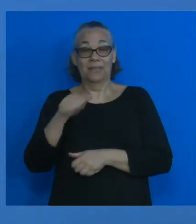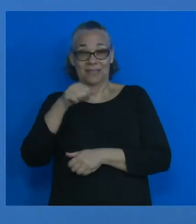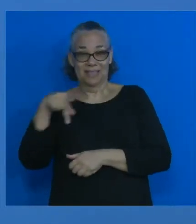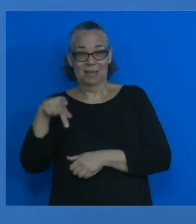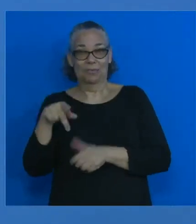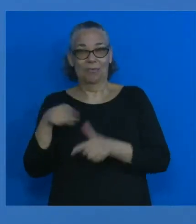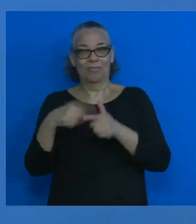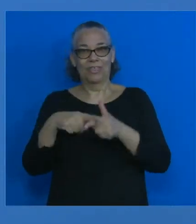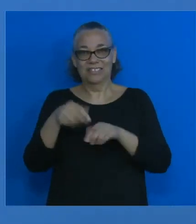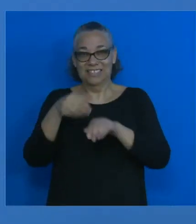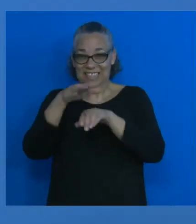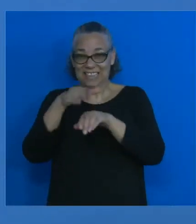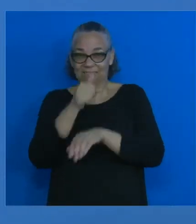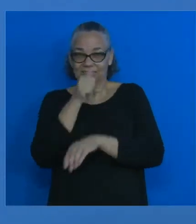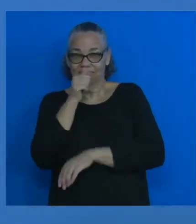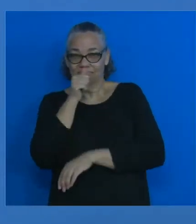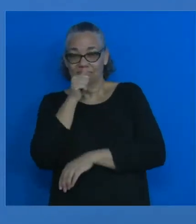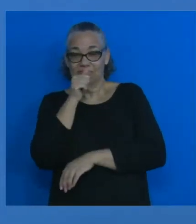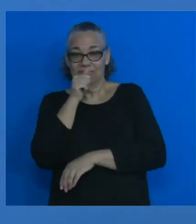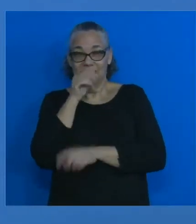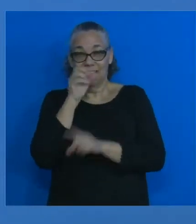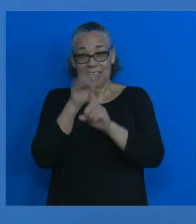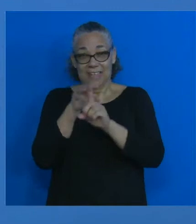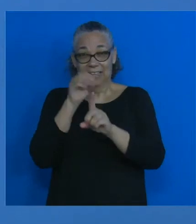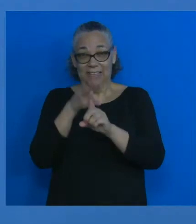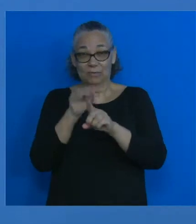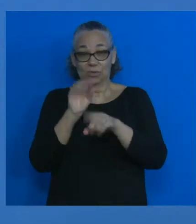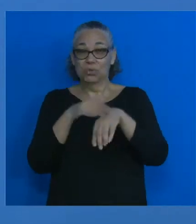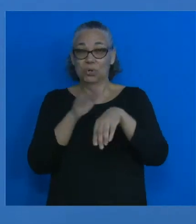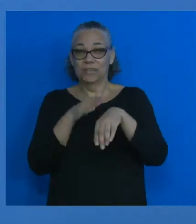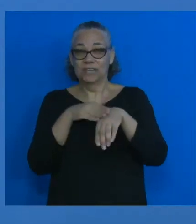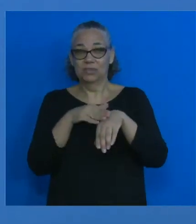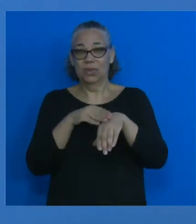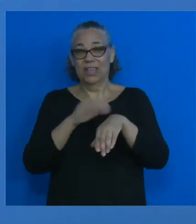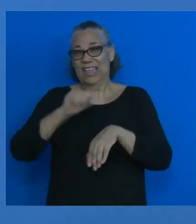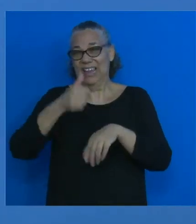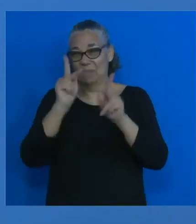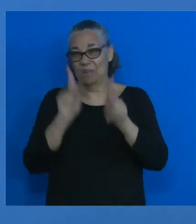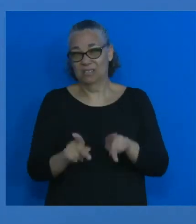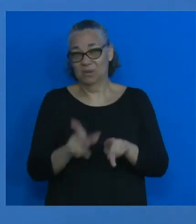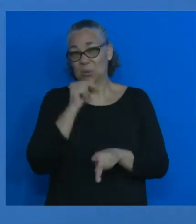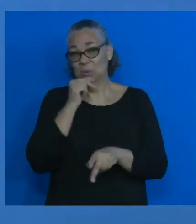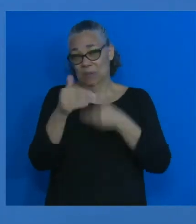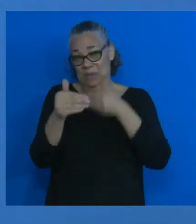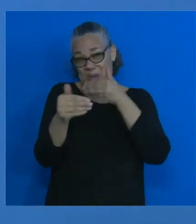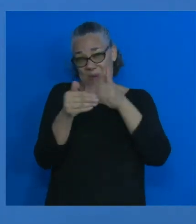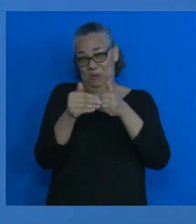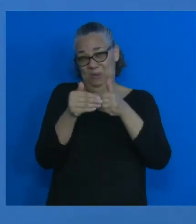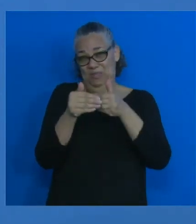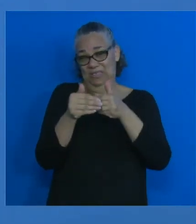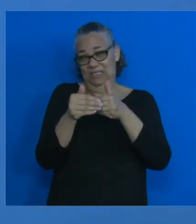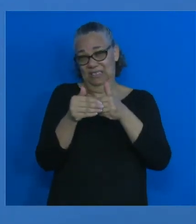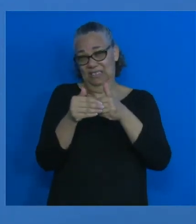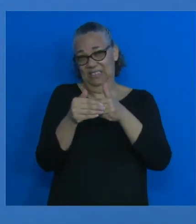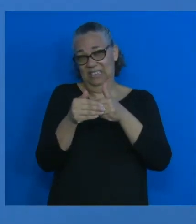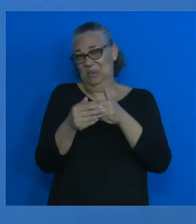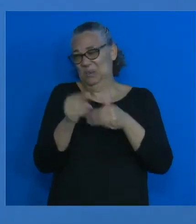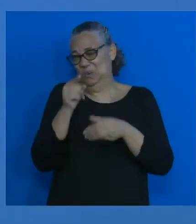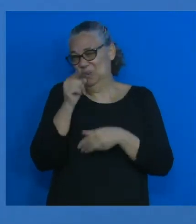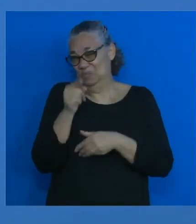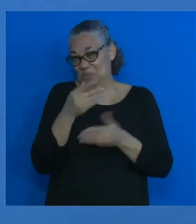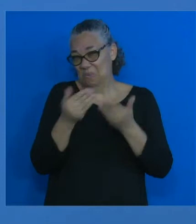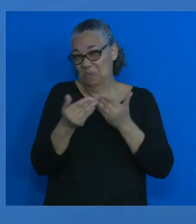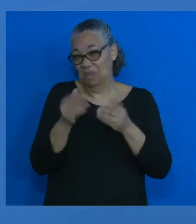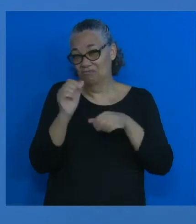send an anonymous COVID-19 exposure notification to anyone who is in close proximity long enough to be considered a